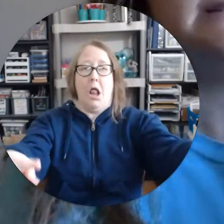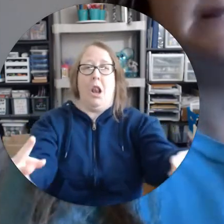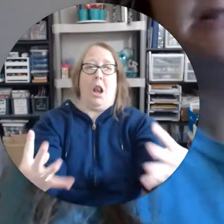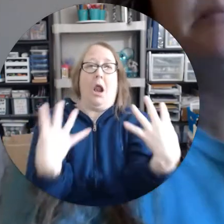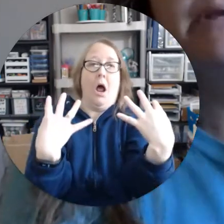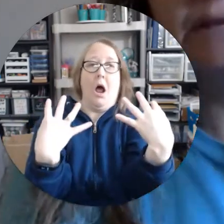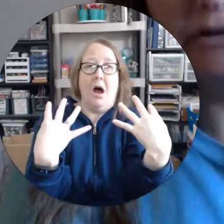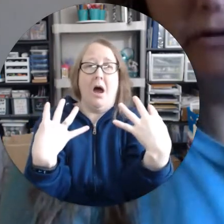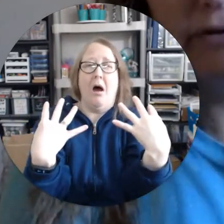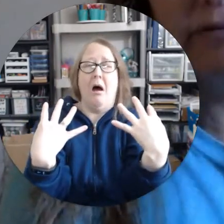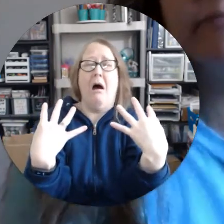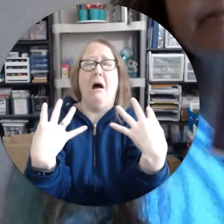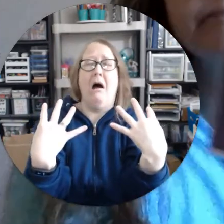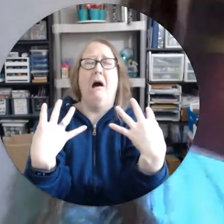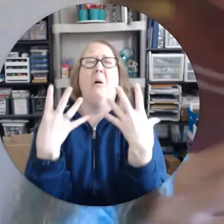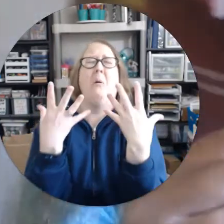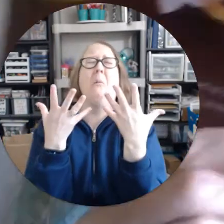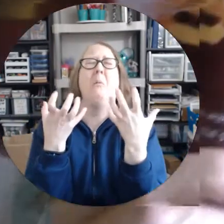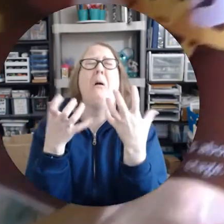could disappear.